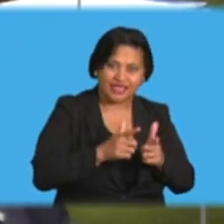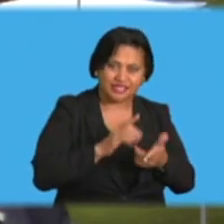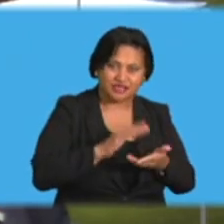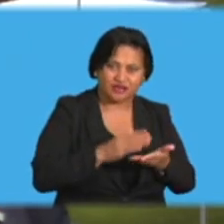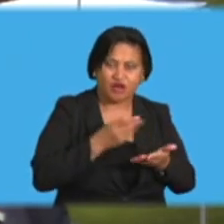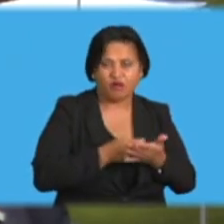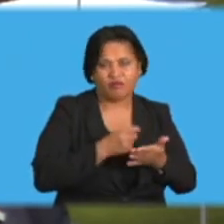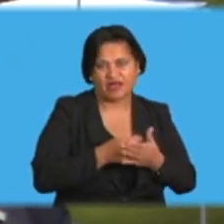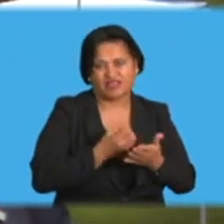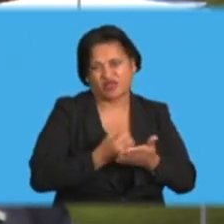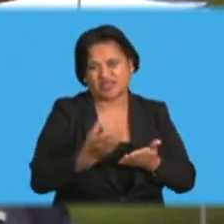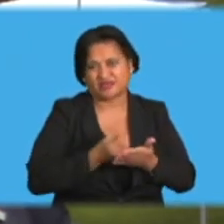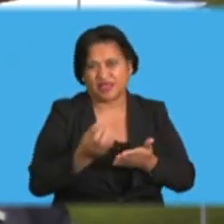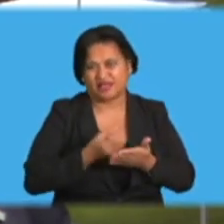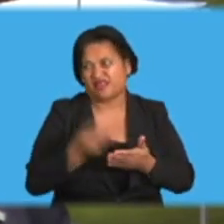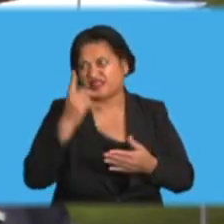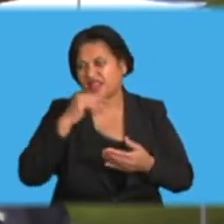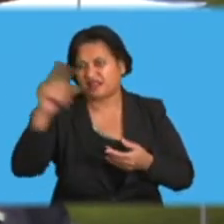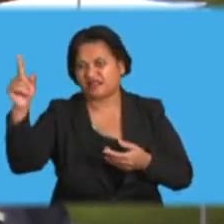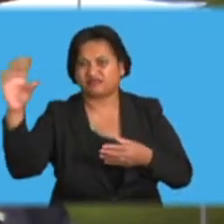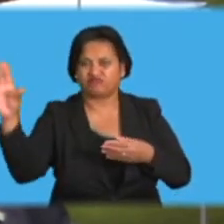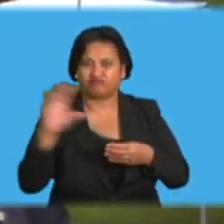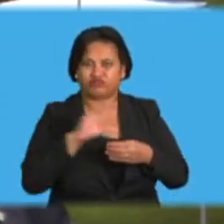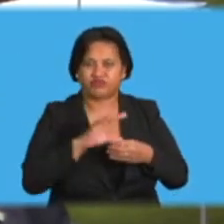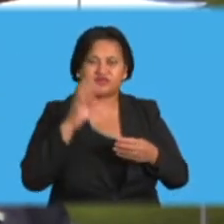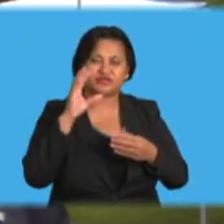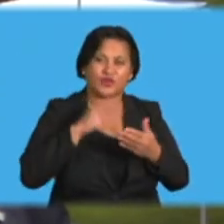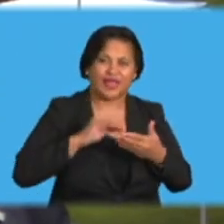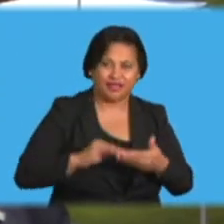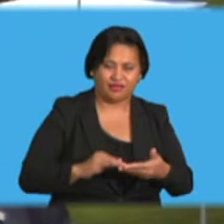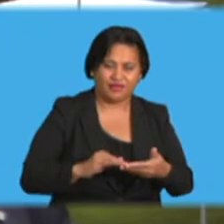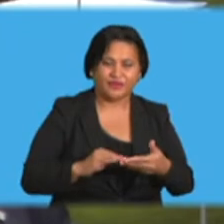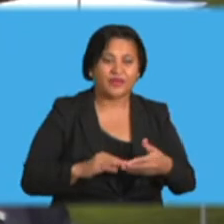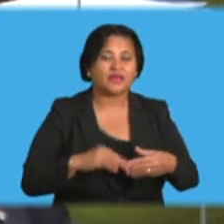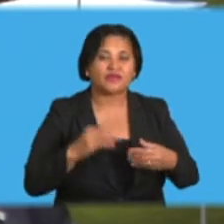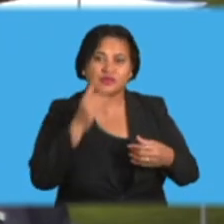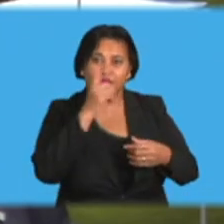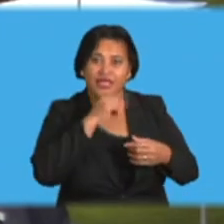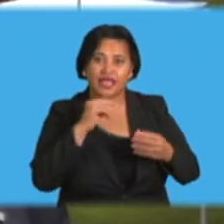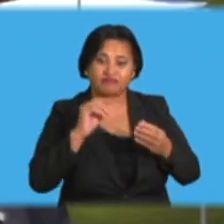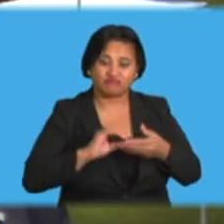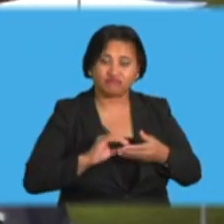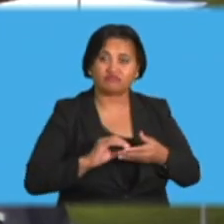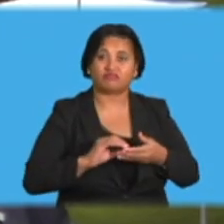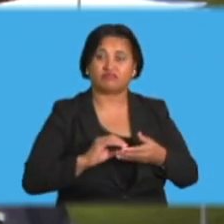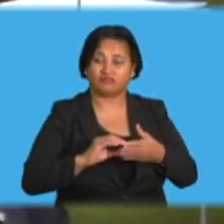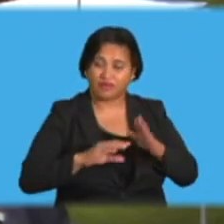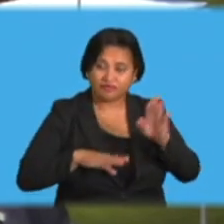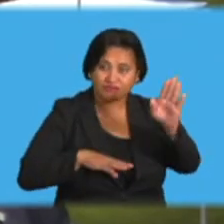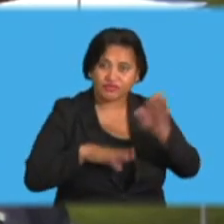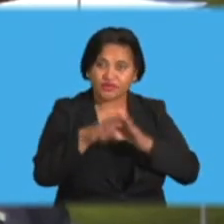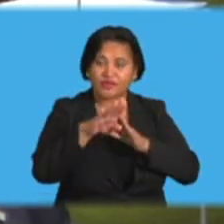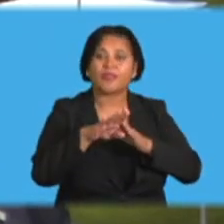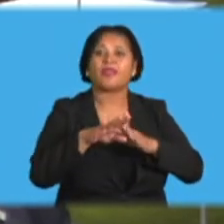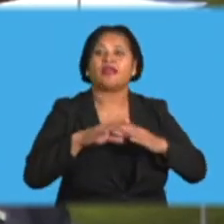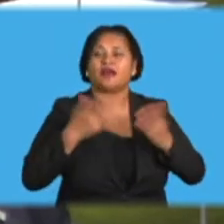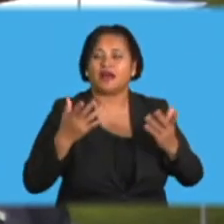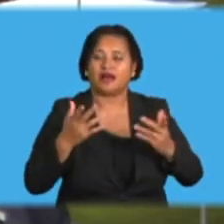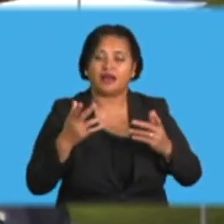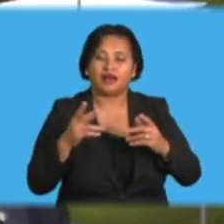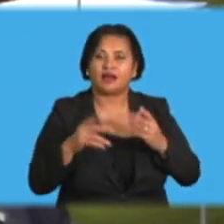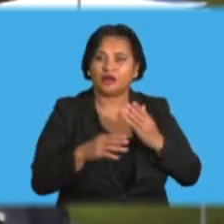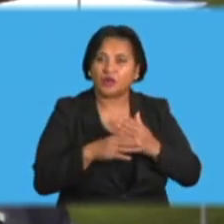related to public sector investments. This approach can also be used to enhance private sector participation in climate change adaptation financing